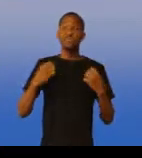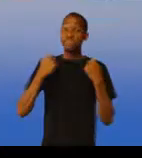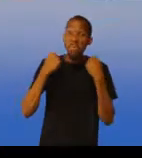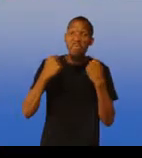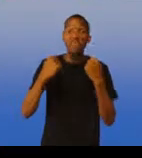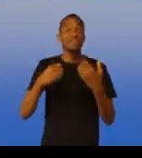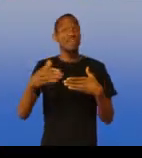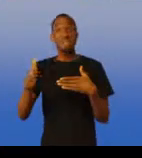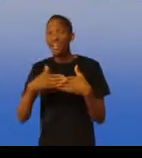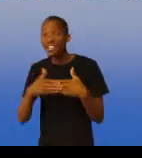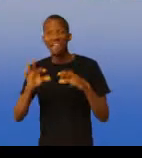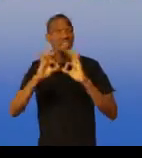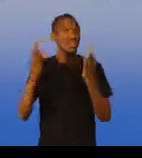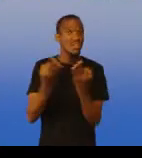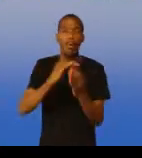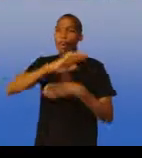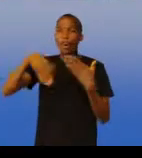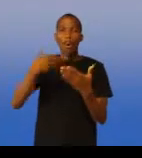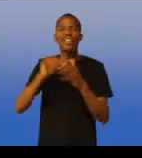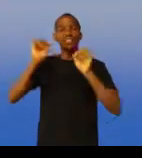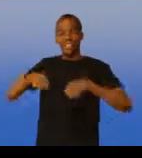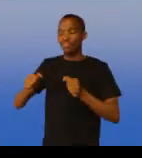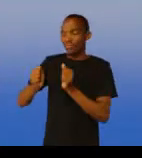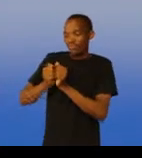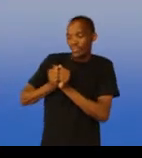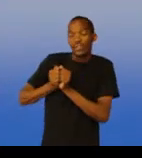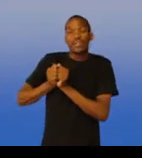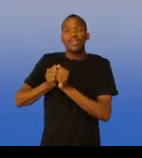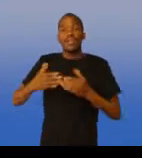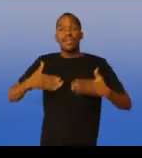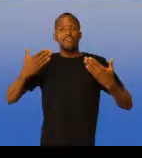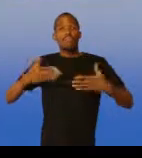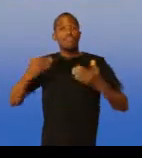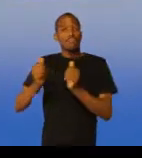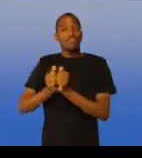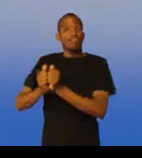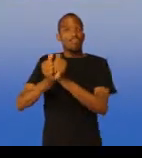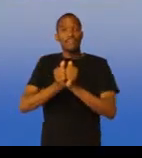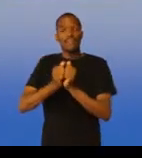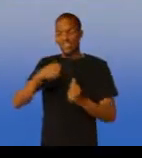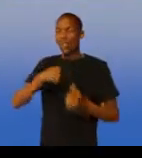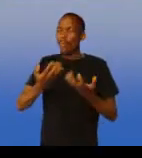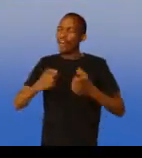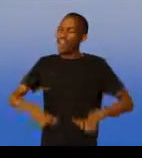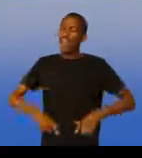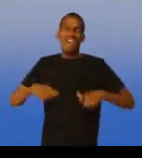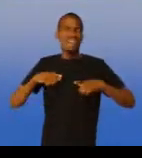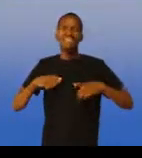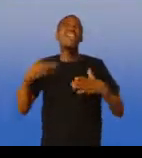your friends, family around you, living healthy and happily. I want to live until,